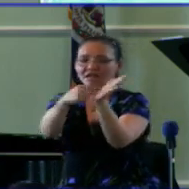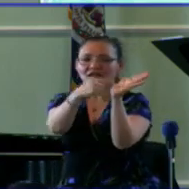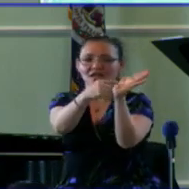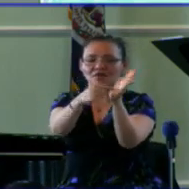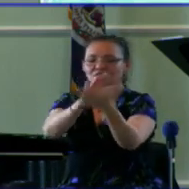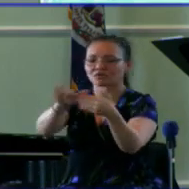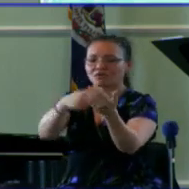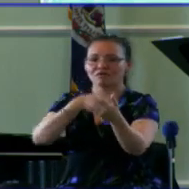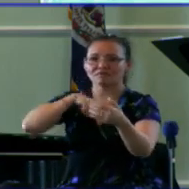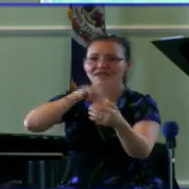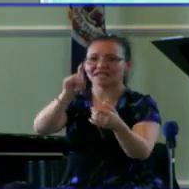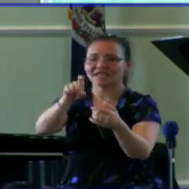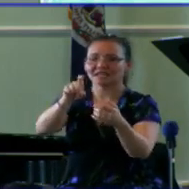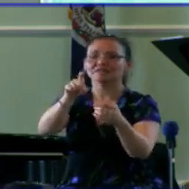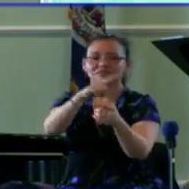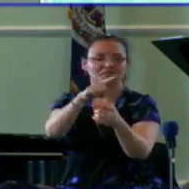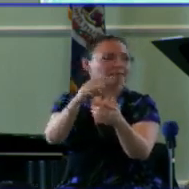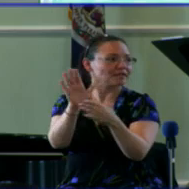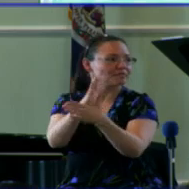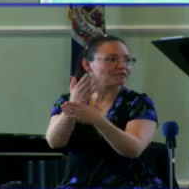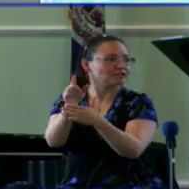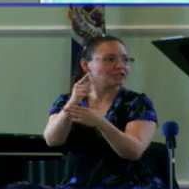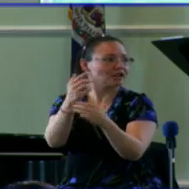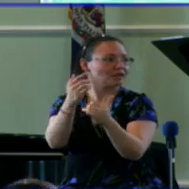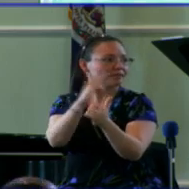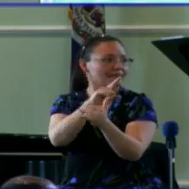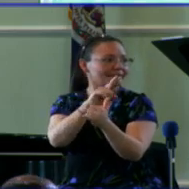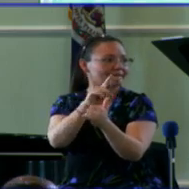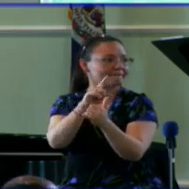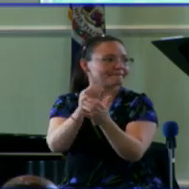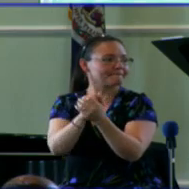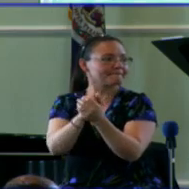In fact, I want to share with you, keep your finger there, in